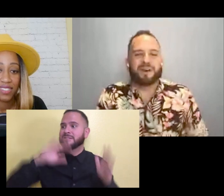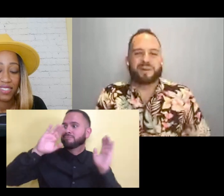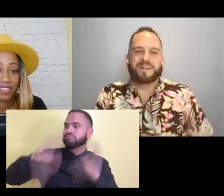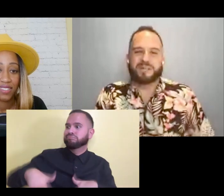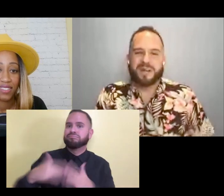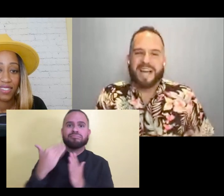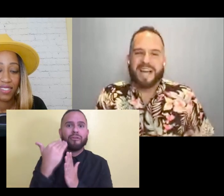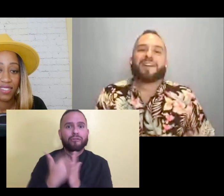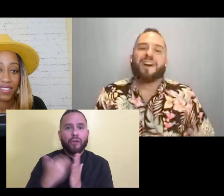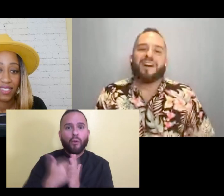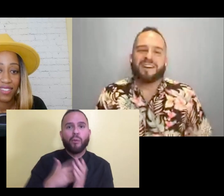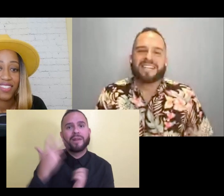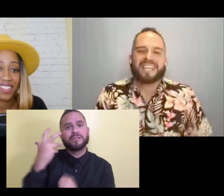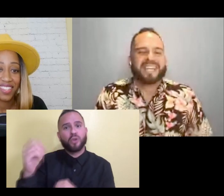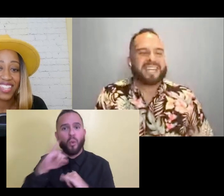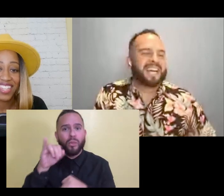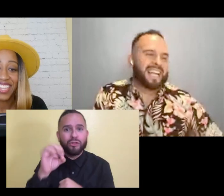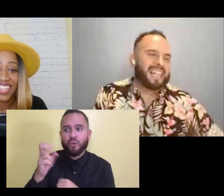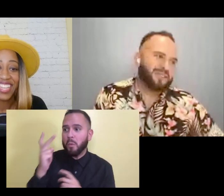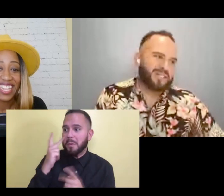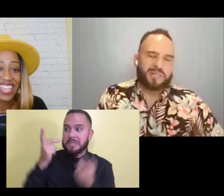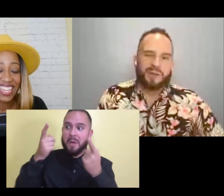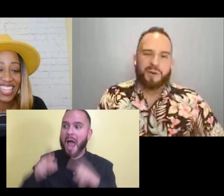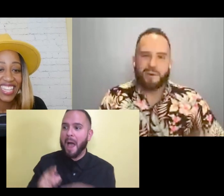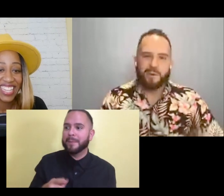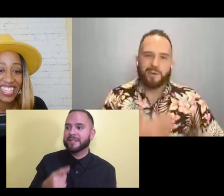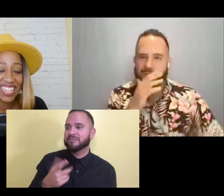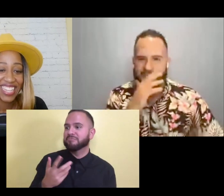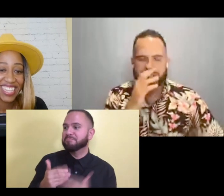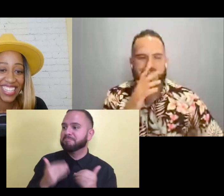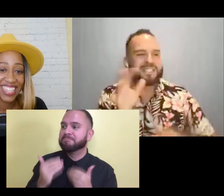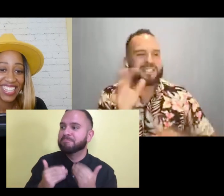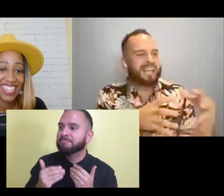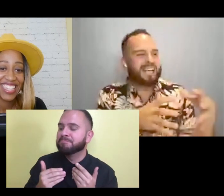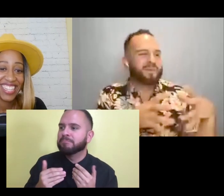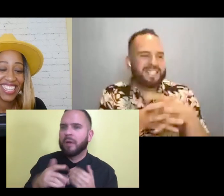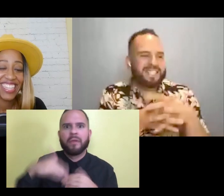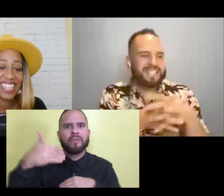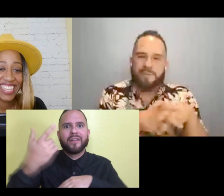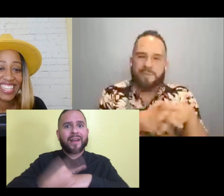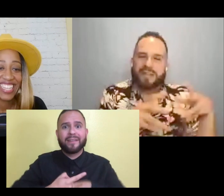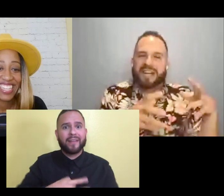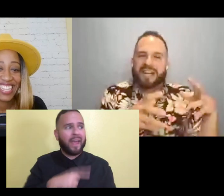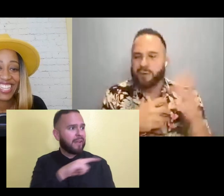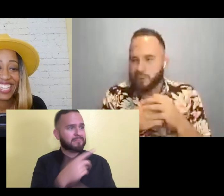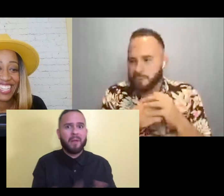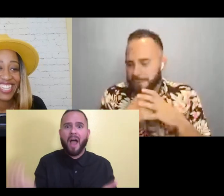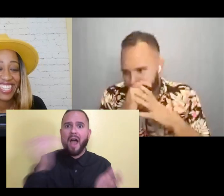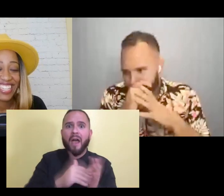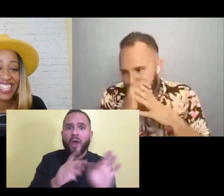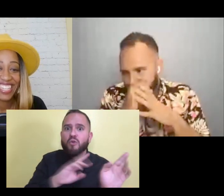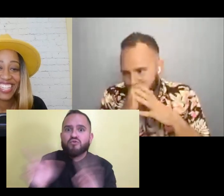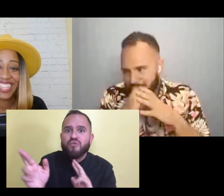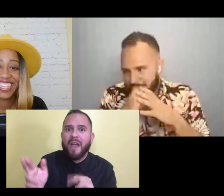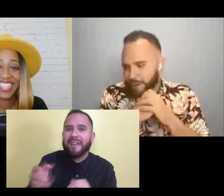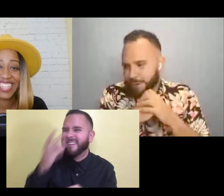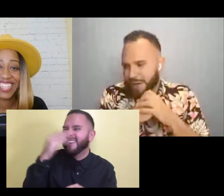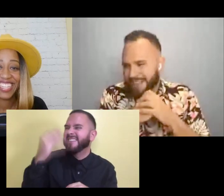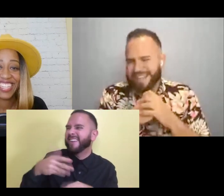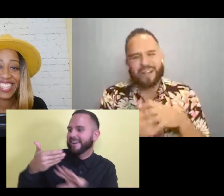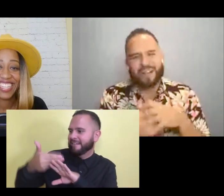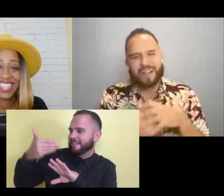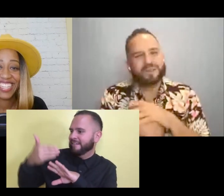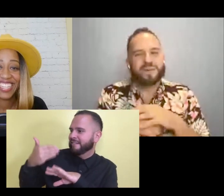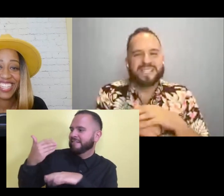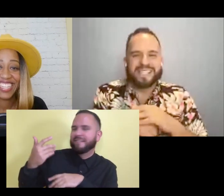3 hour adventure we had at all. Like, that was just super cool. So I would say that's one of the things that happened with like a group. The